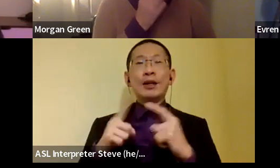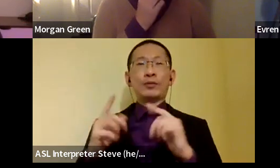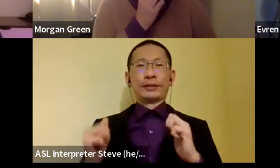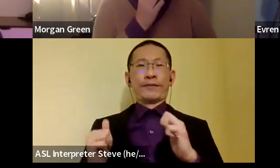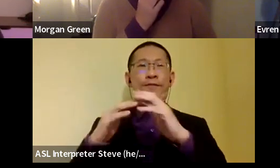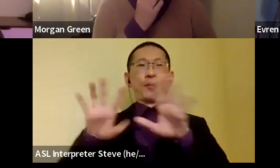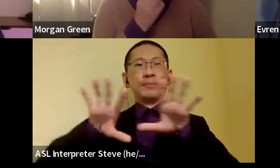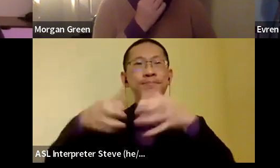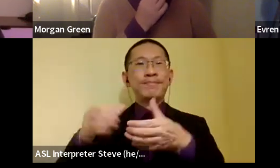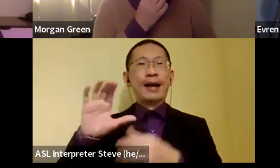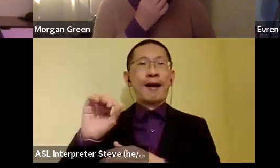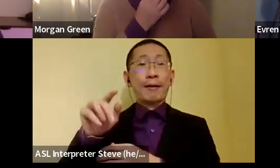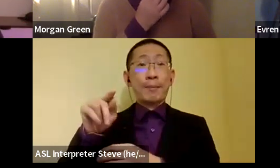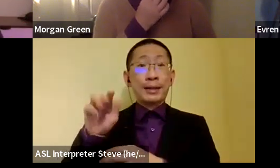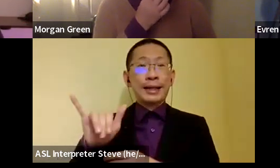company, that like